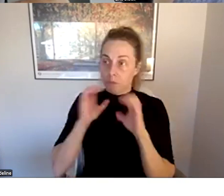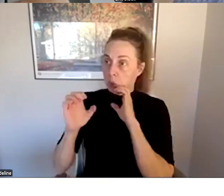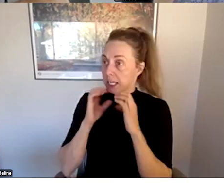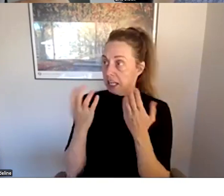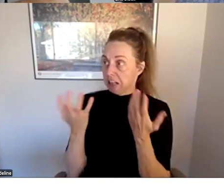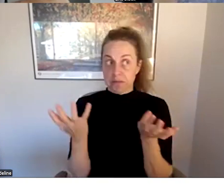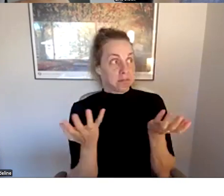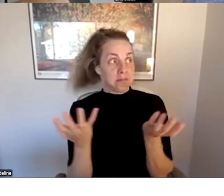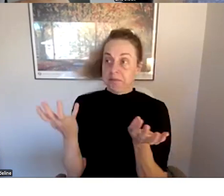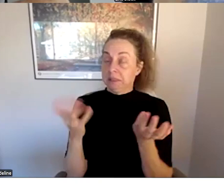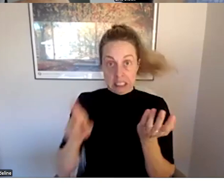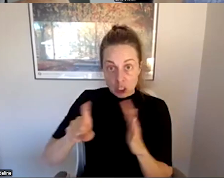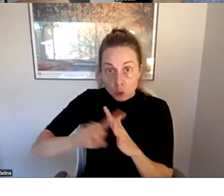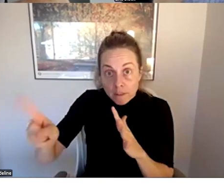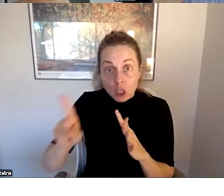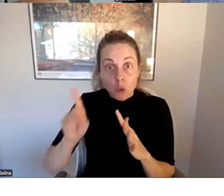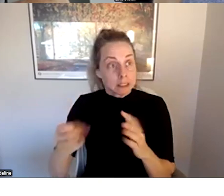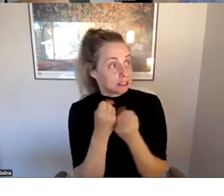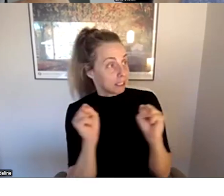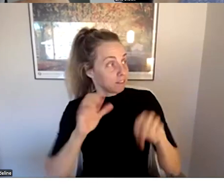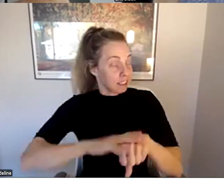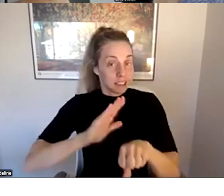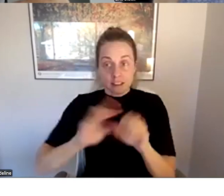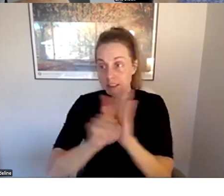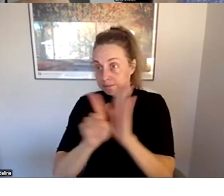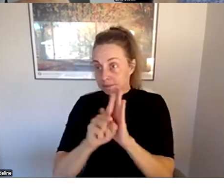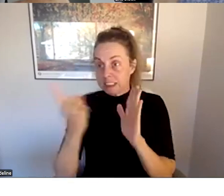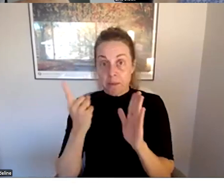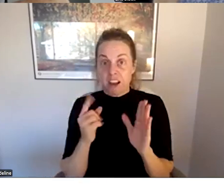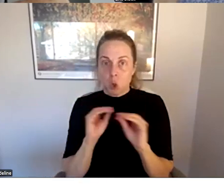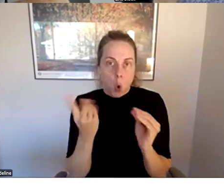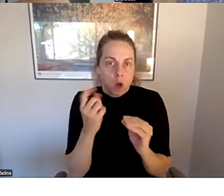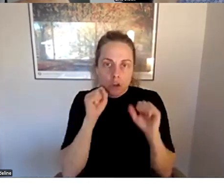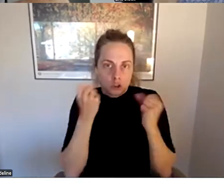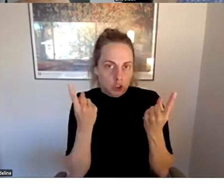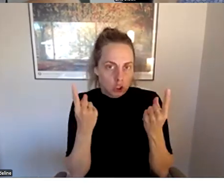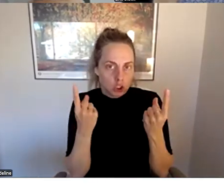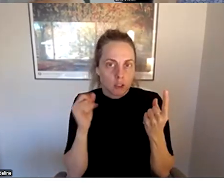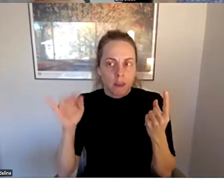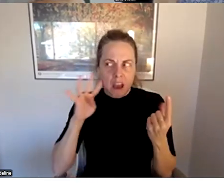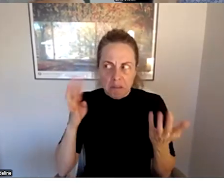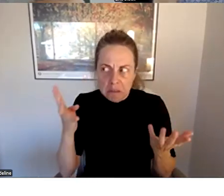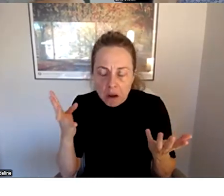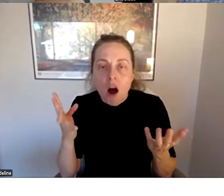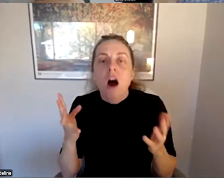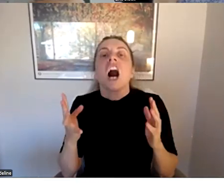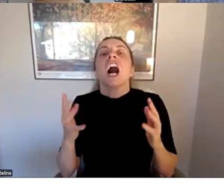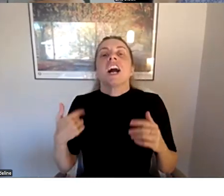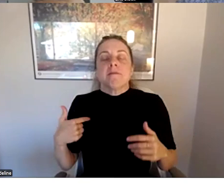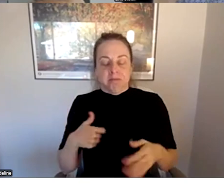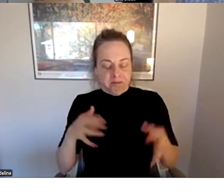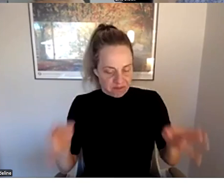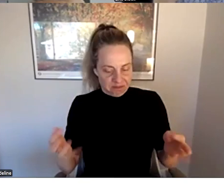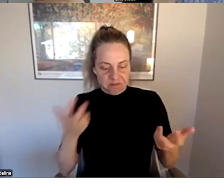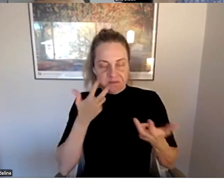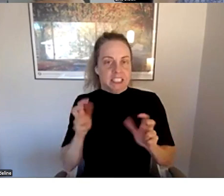of evacuations or safety alerts. And so that caused a huge investment to be made on the part